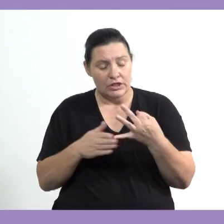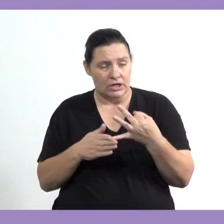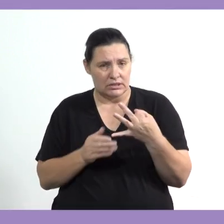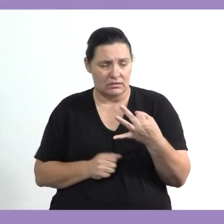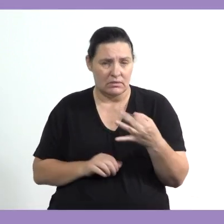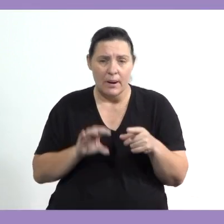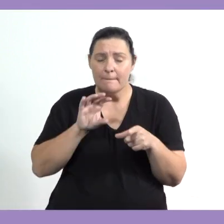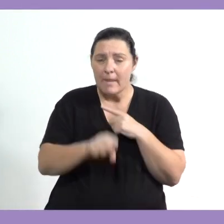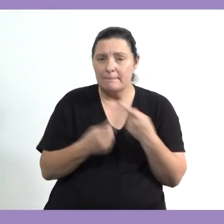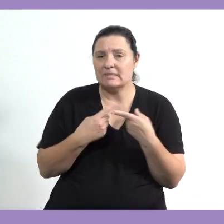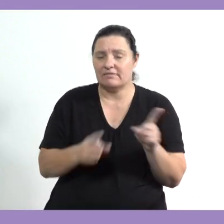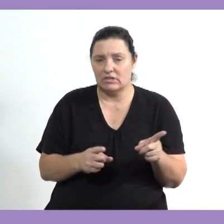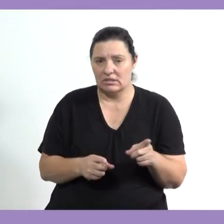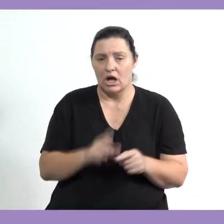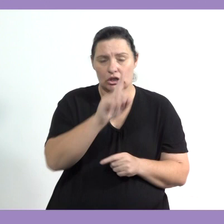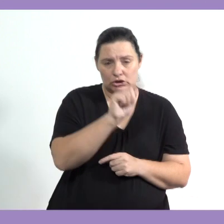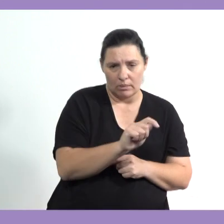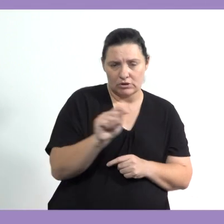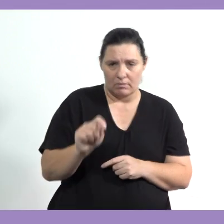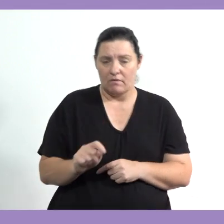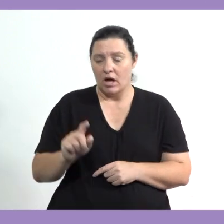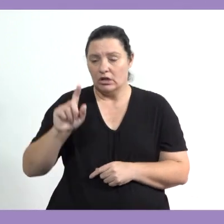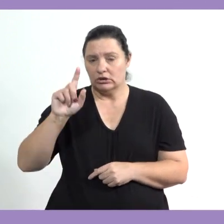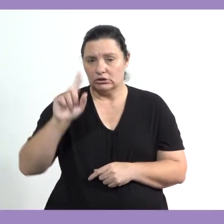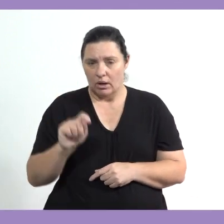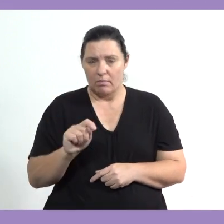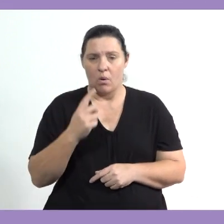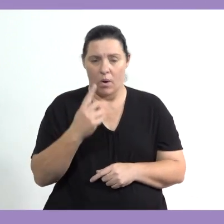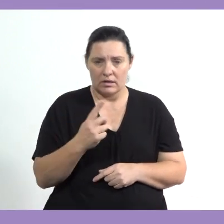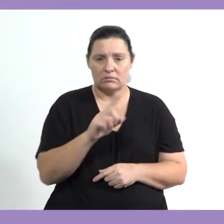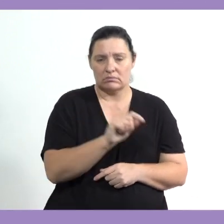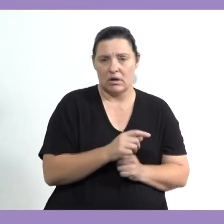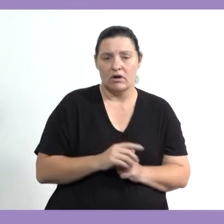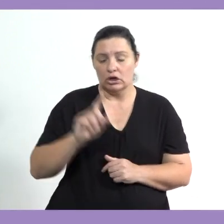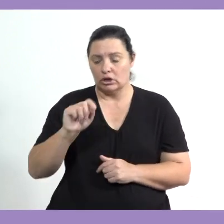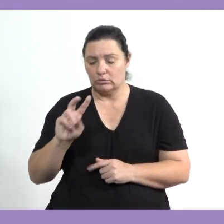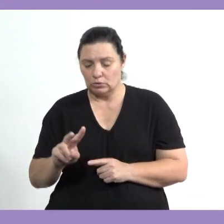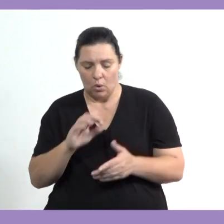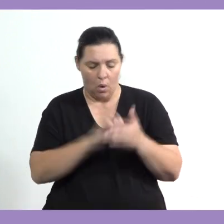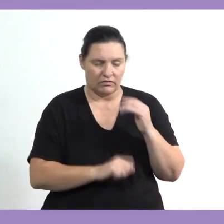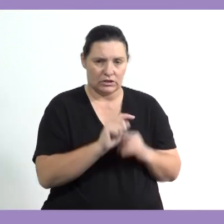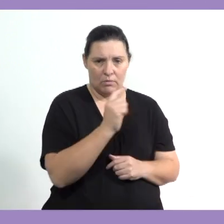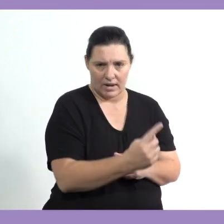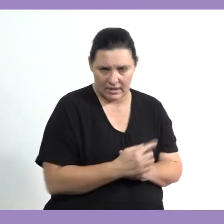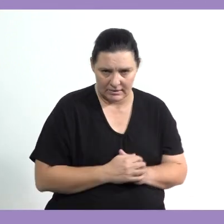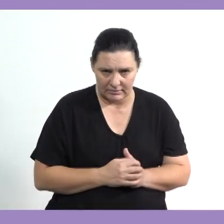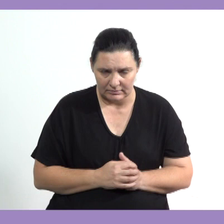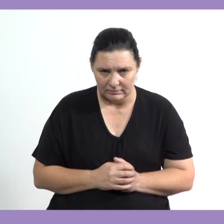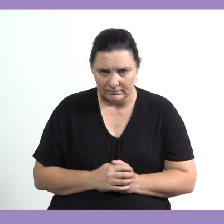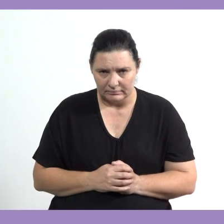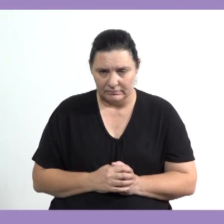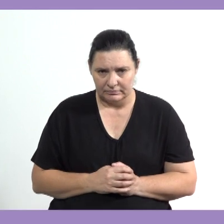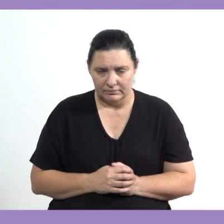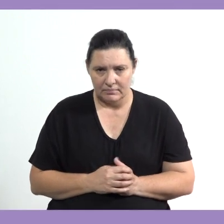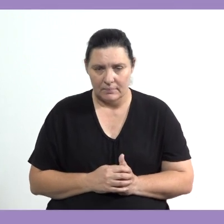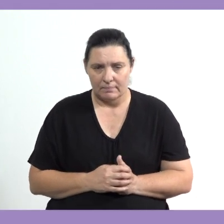third point, find the difference between terms by subtracting the first term from the second term or subtracting the second term from